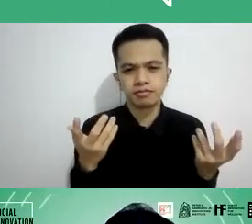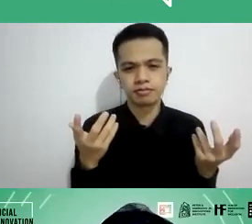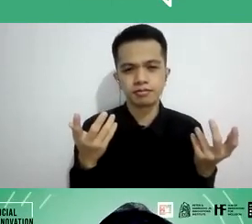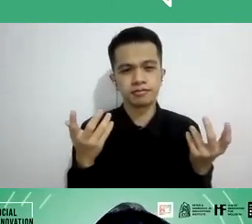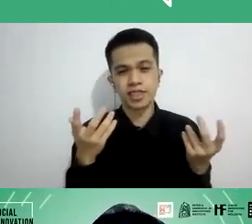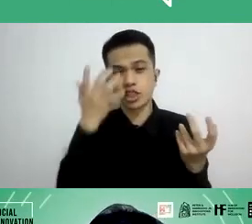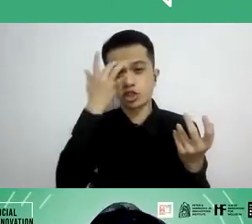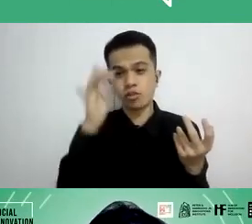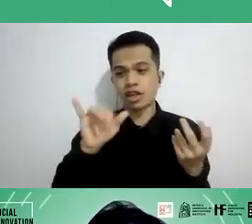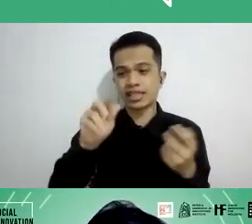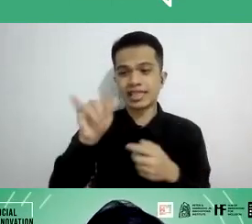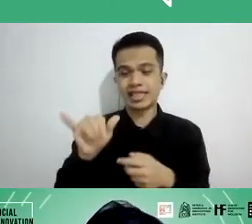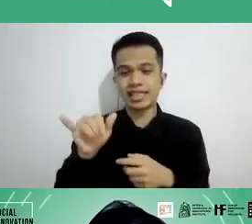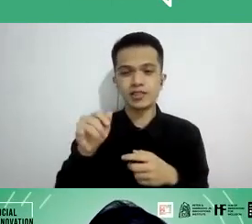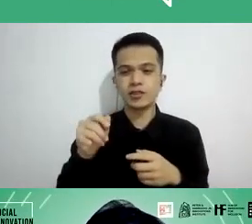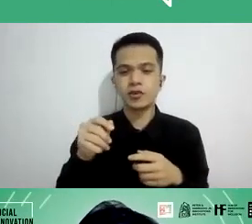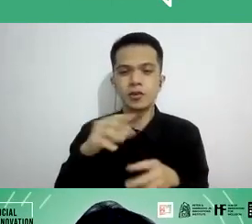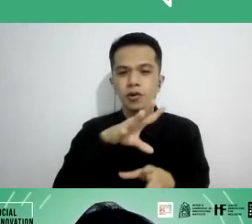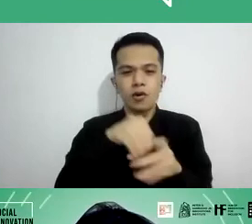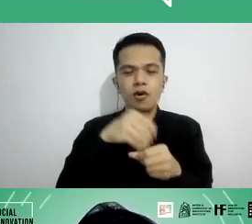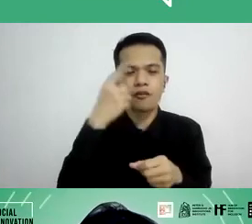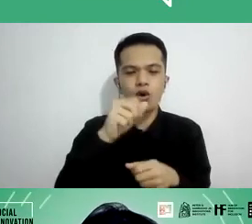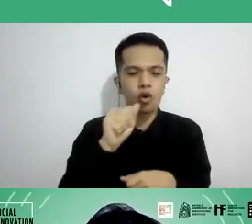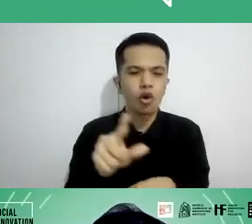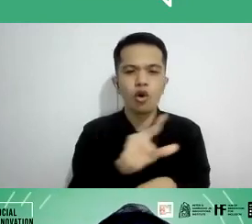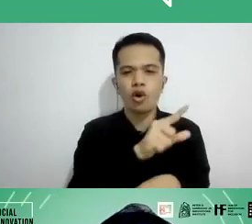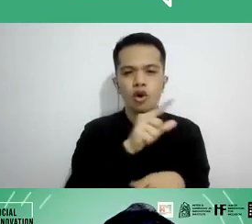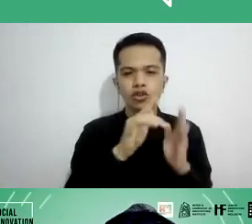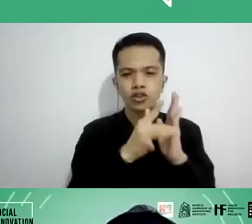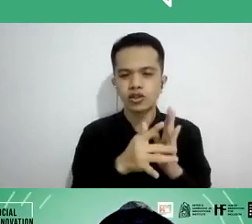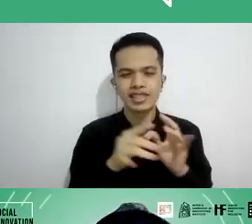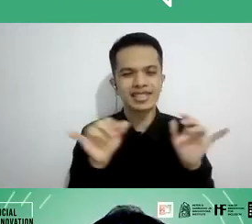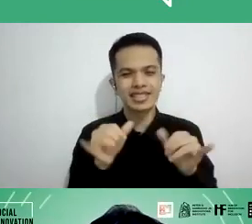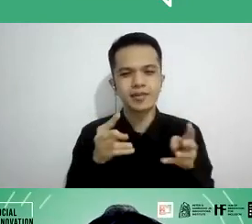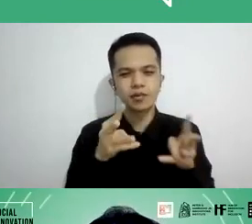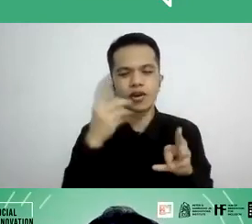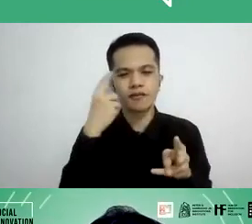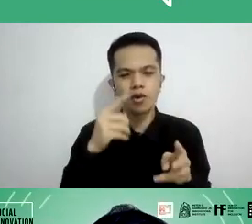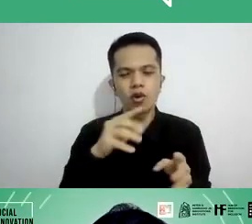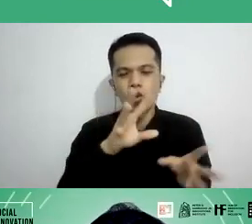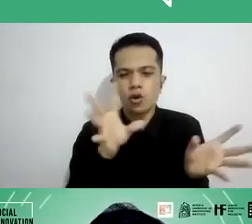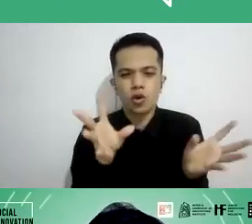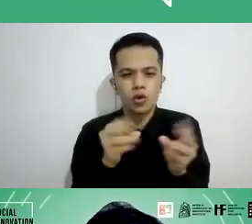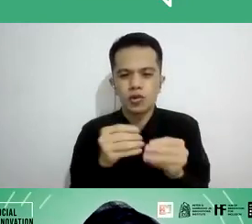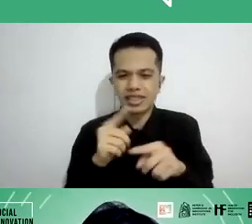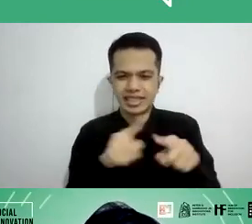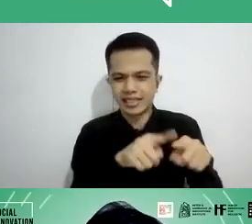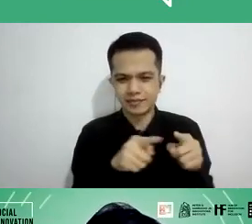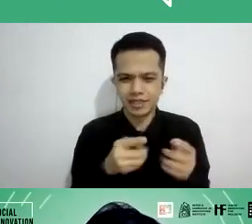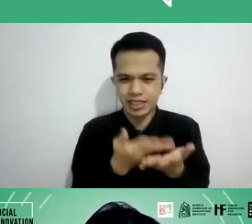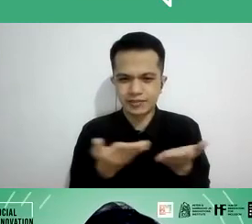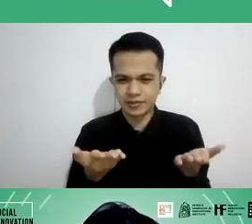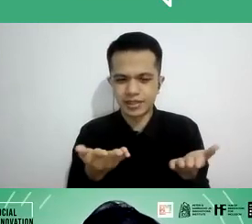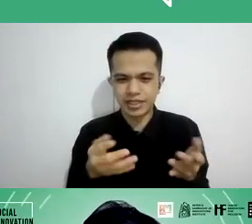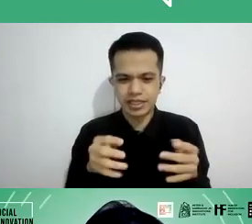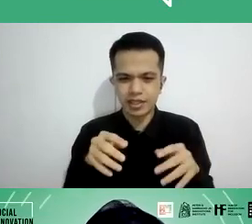smart cities represent a culmination of all of these technologies. And in the same way as it's a culmination of many different technologies coming into play,